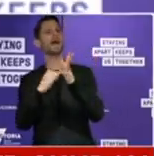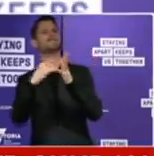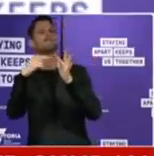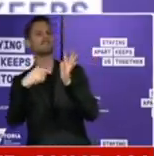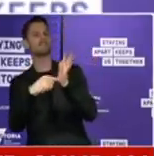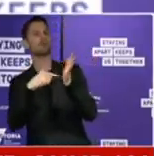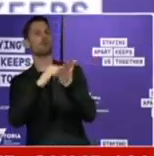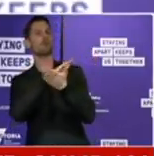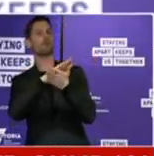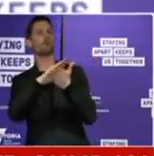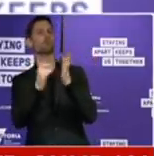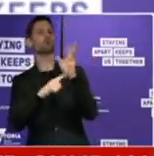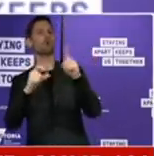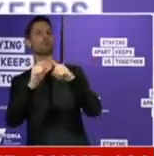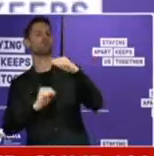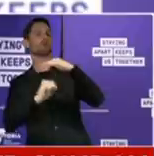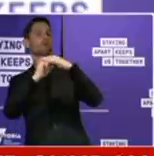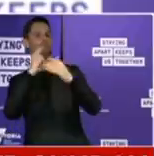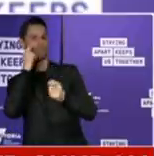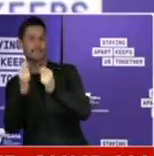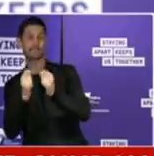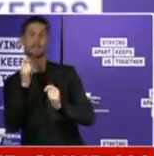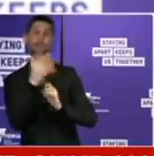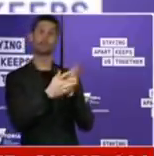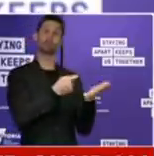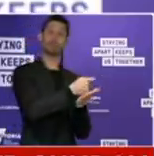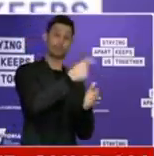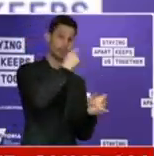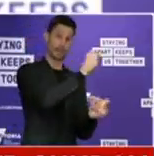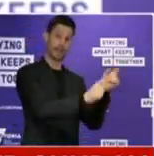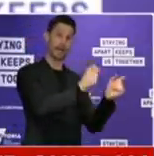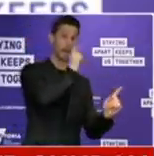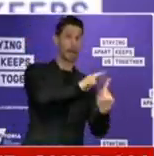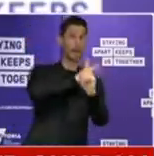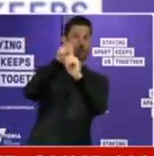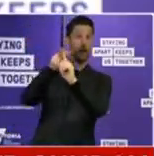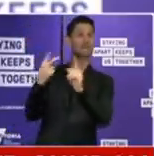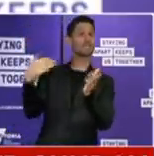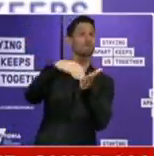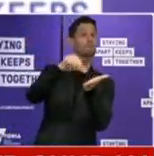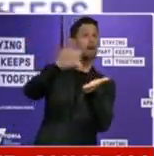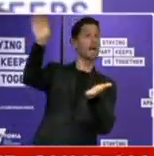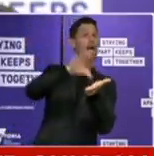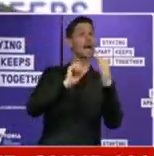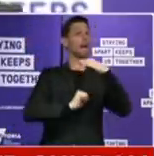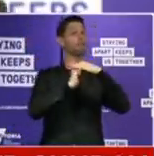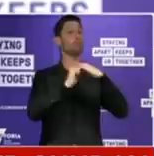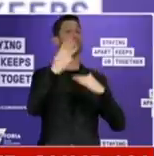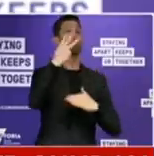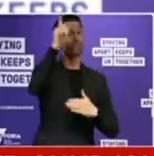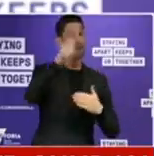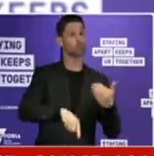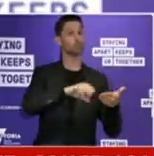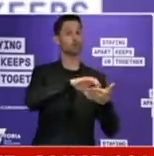residential renters will now be able to apply for relief up to $3,000. So